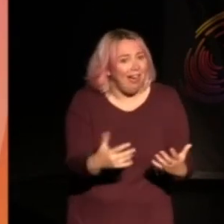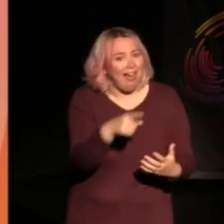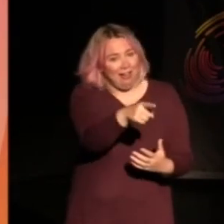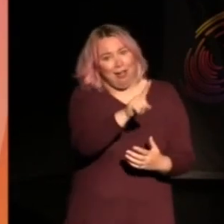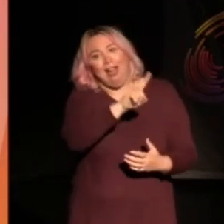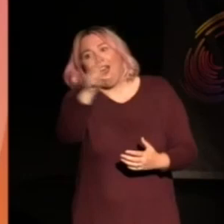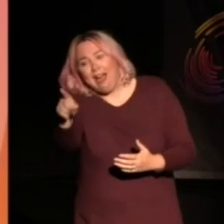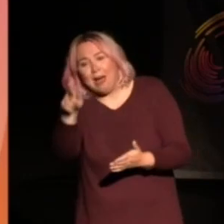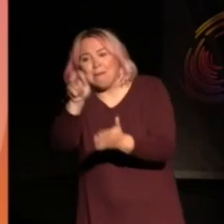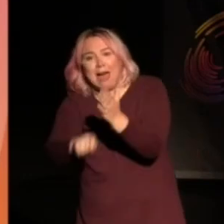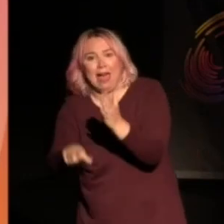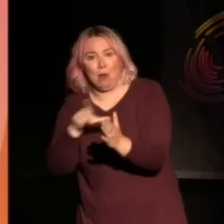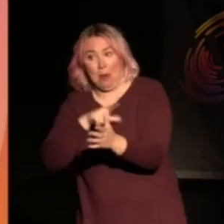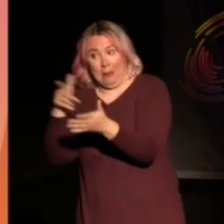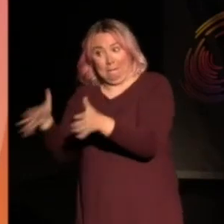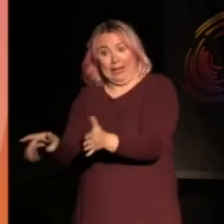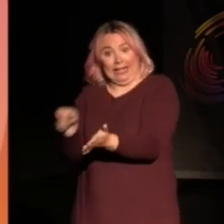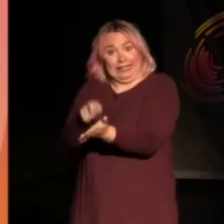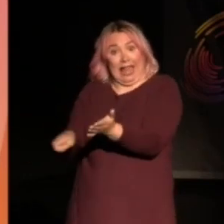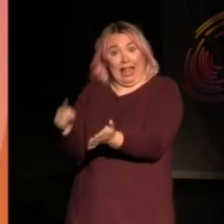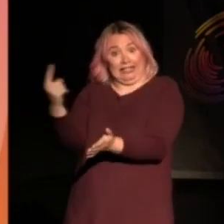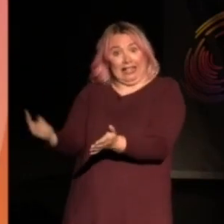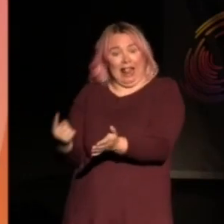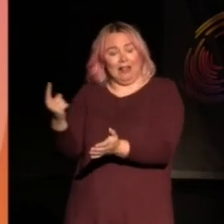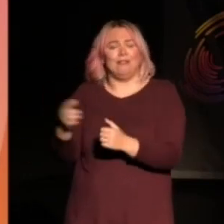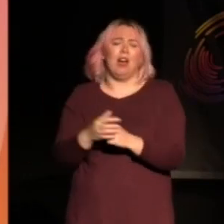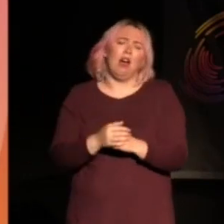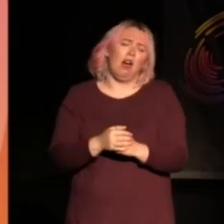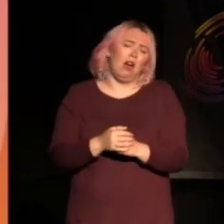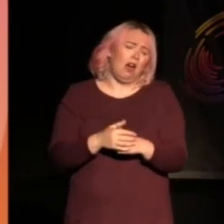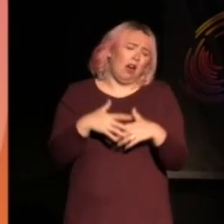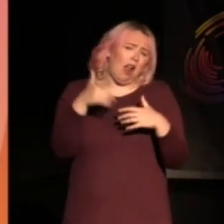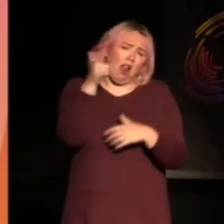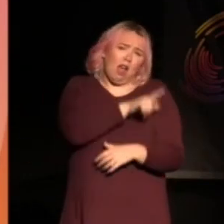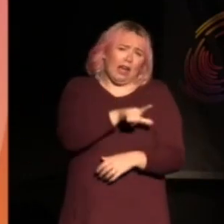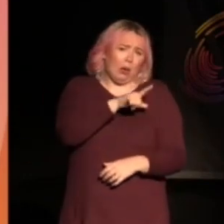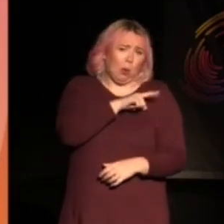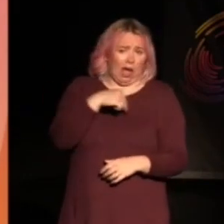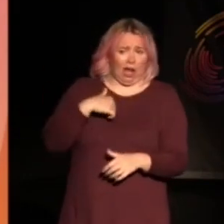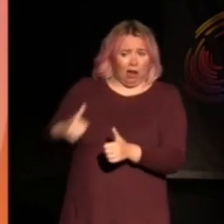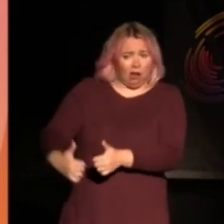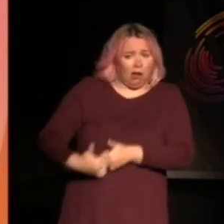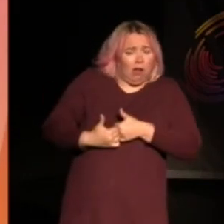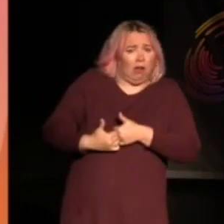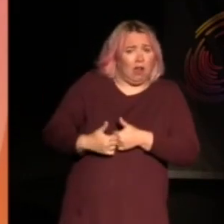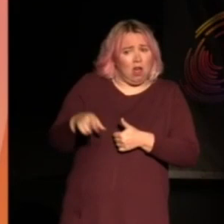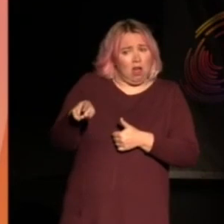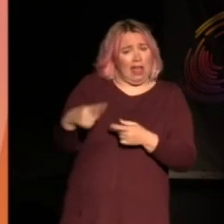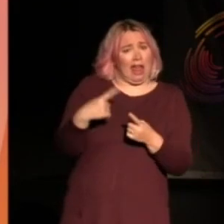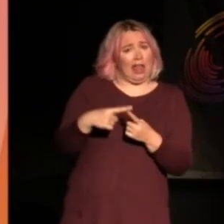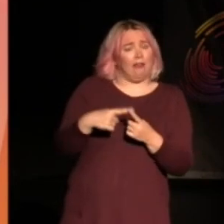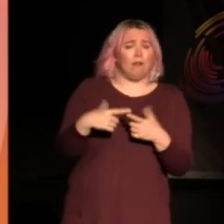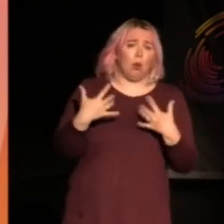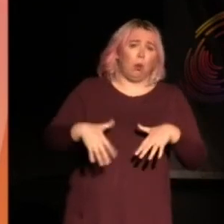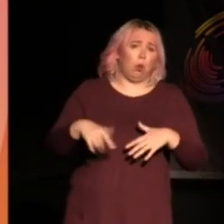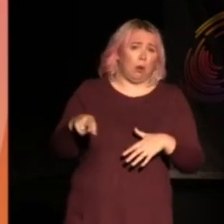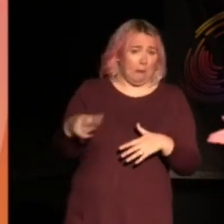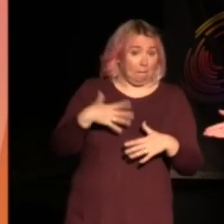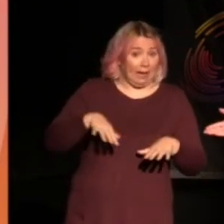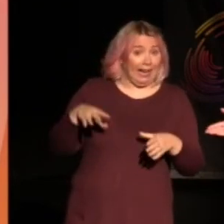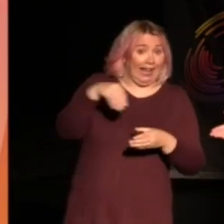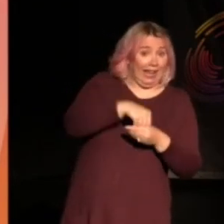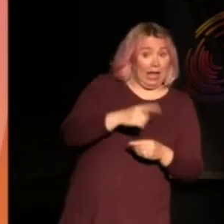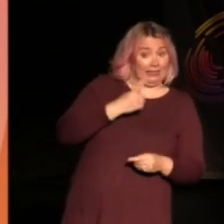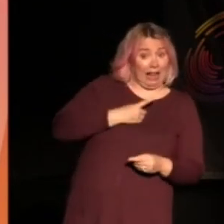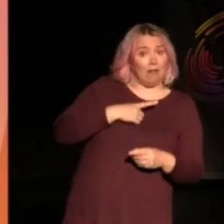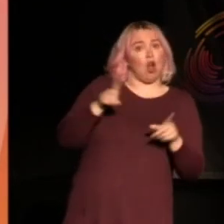We are really delighted to count Elif as a long-term supporter and friend of English Pen and the Pen movement more broadly. So please join me in welcoming her to